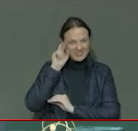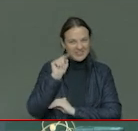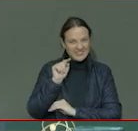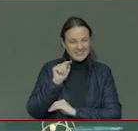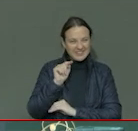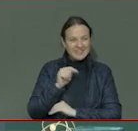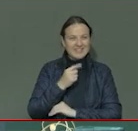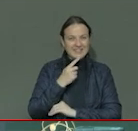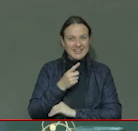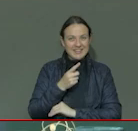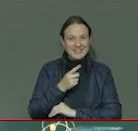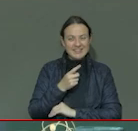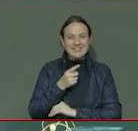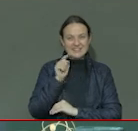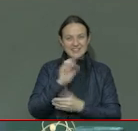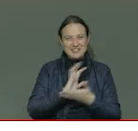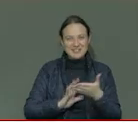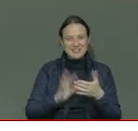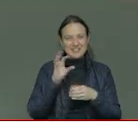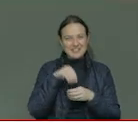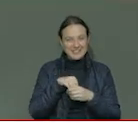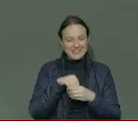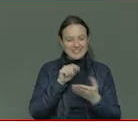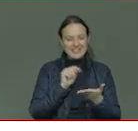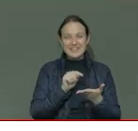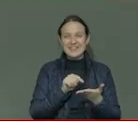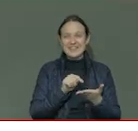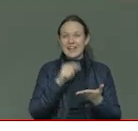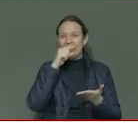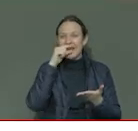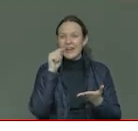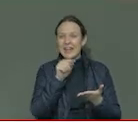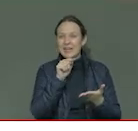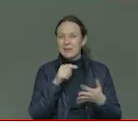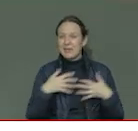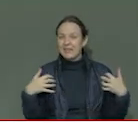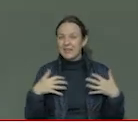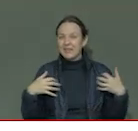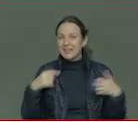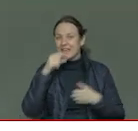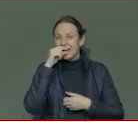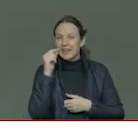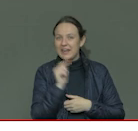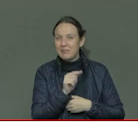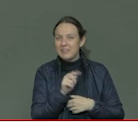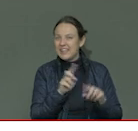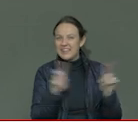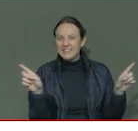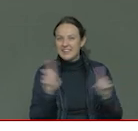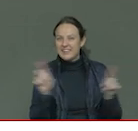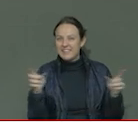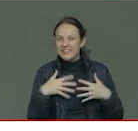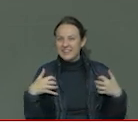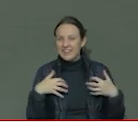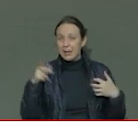It's a memorable incident where, what is the name of that tiger? You remember? Pi and